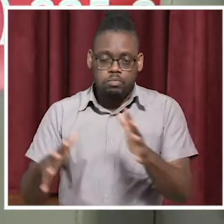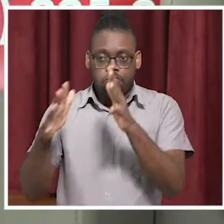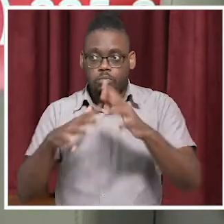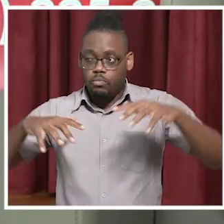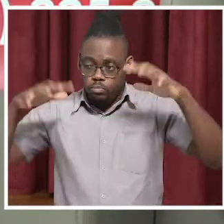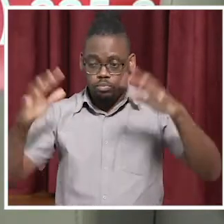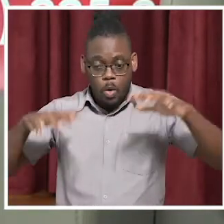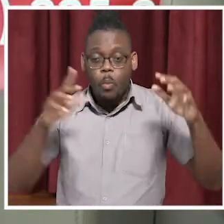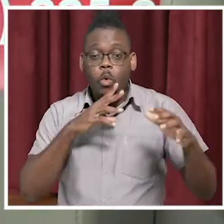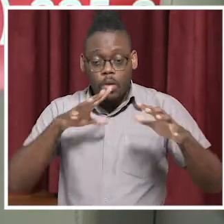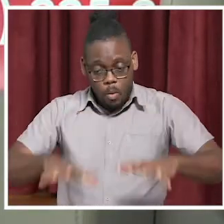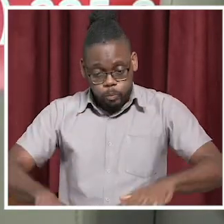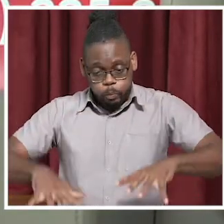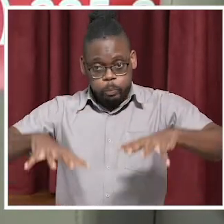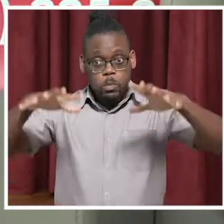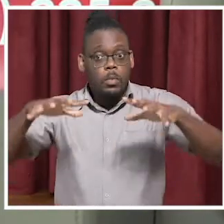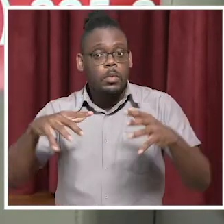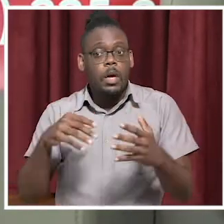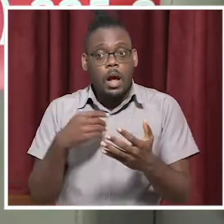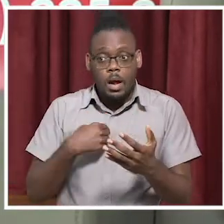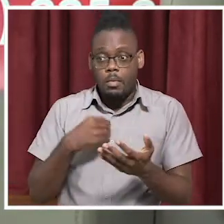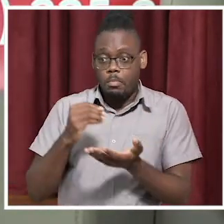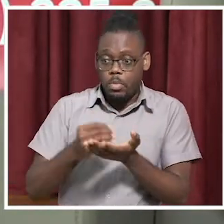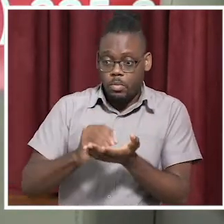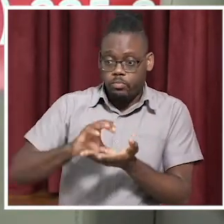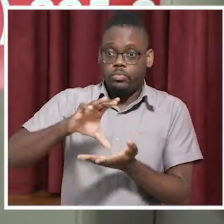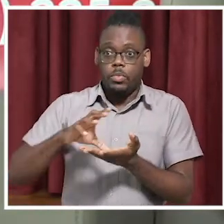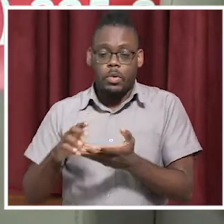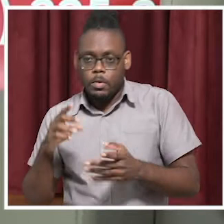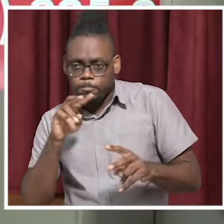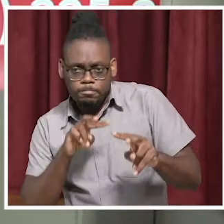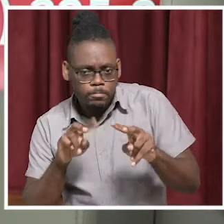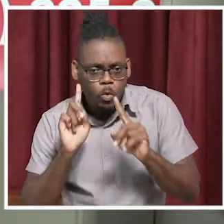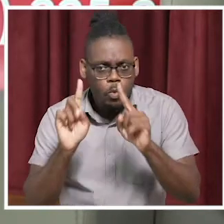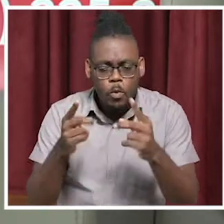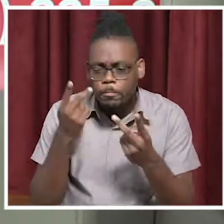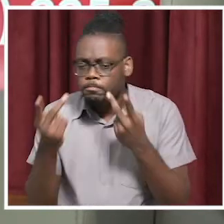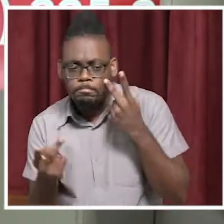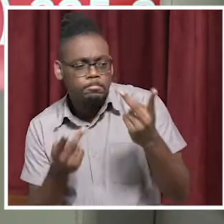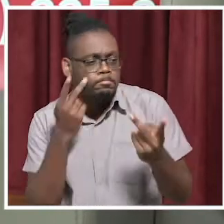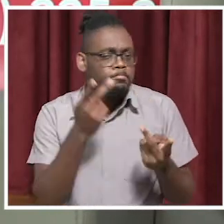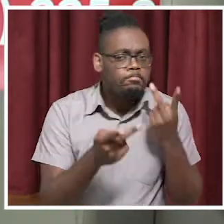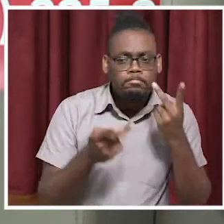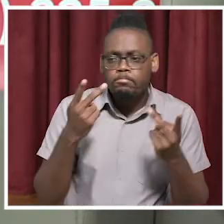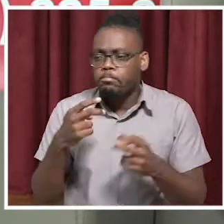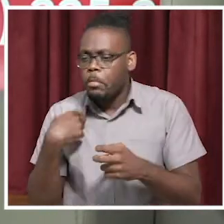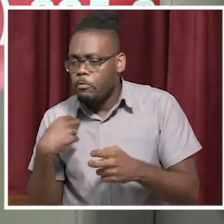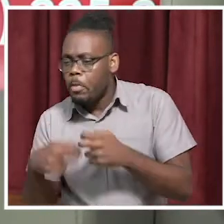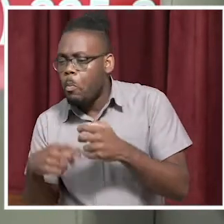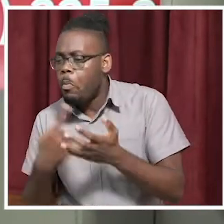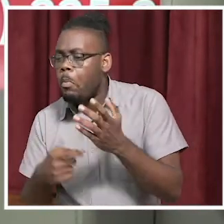those grants, we go and we identify the areas that have been impacted. Right. Project officers do